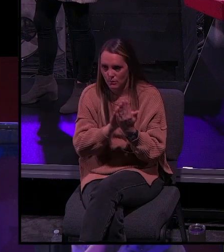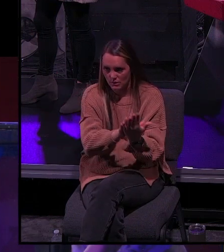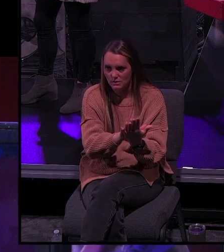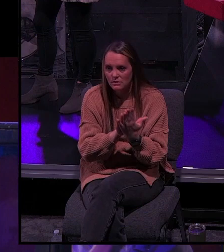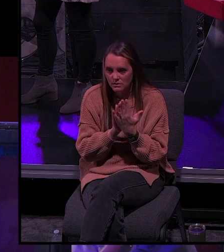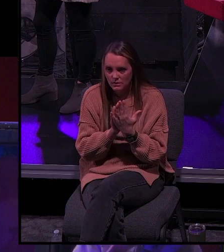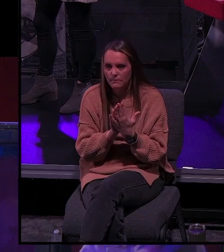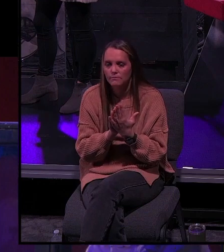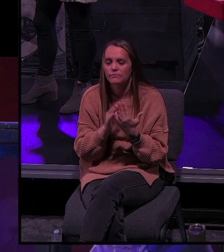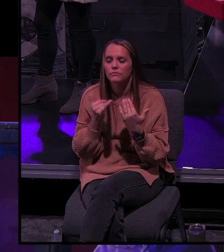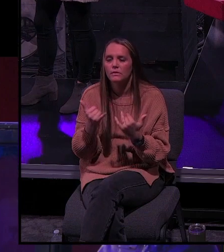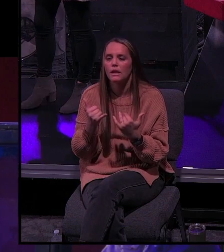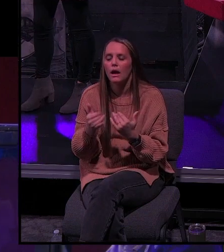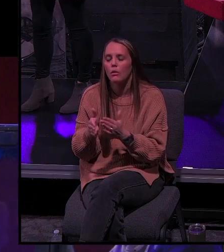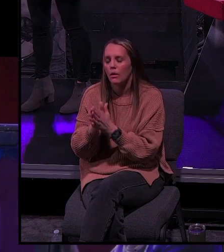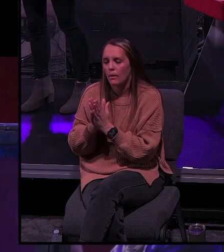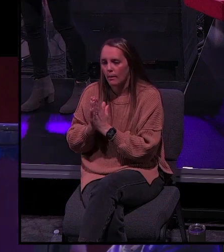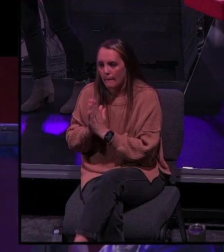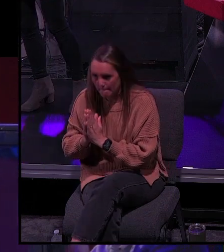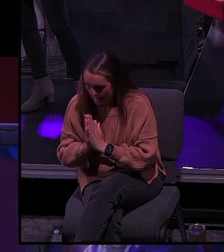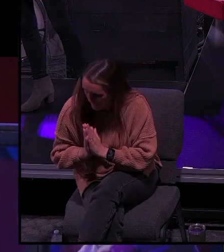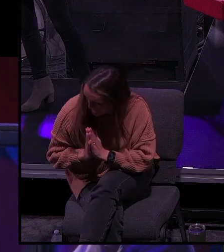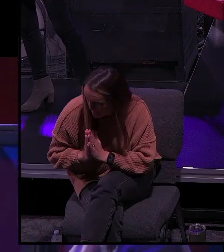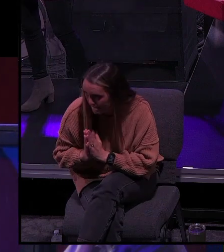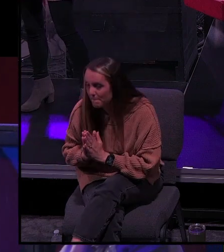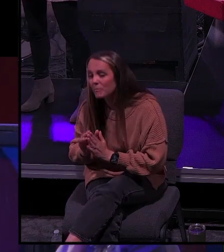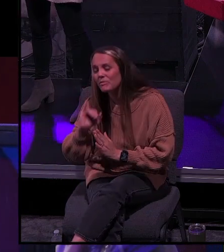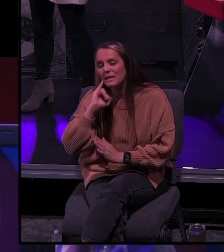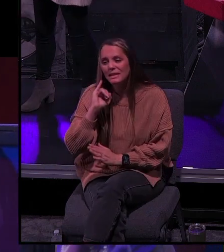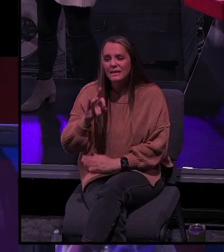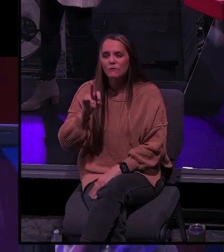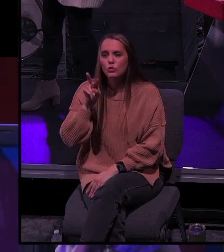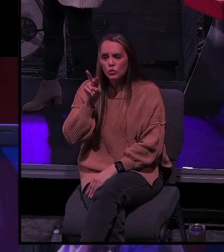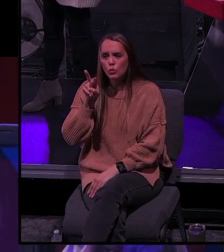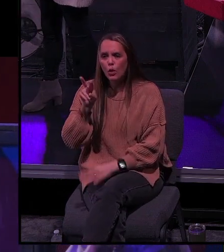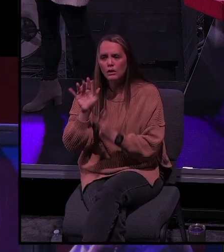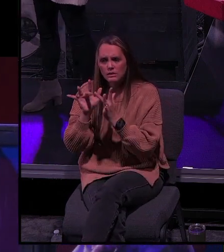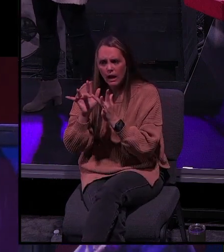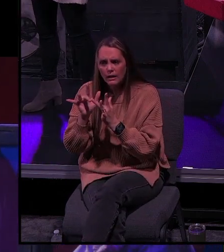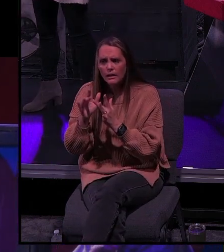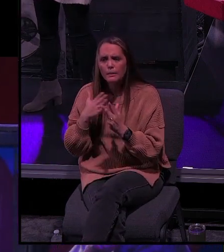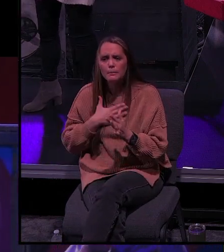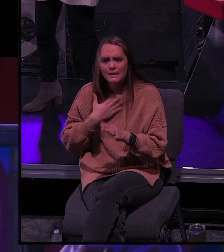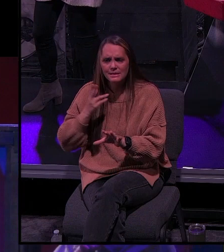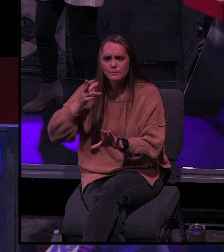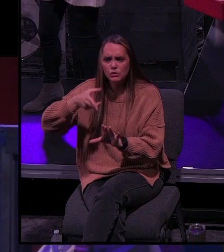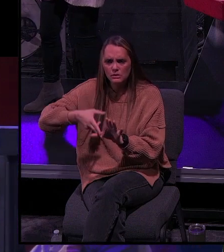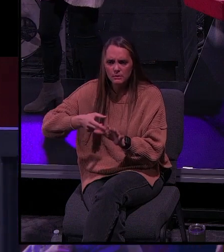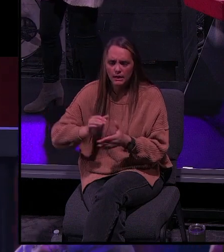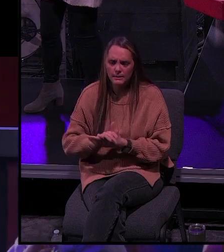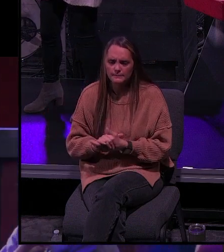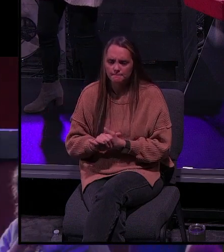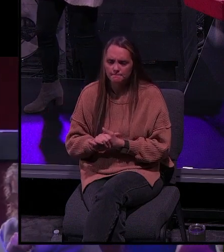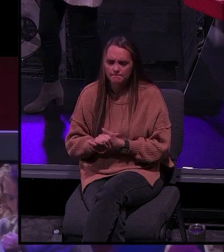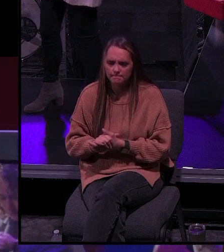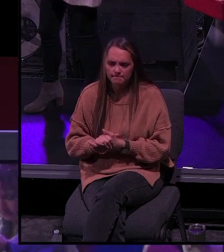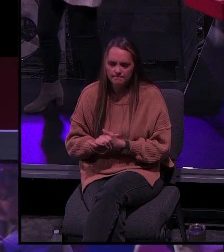So would you bow with me, everybody in this room? If you're watching online, would love for you to participate in this with us as well. I mean, just bow right where you